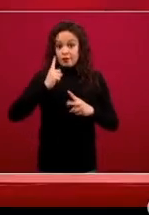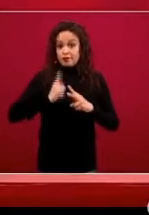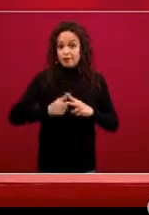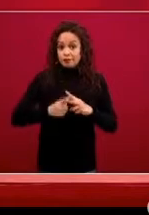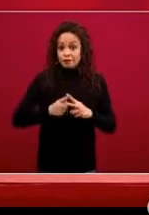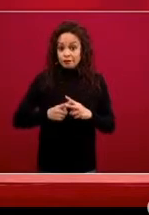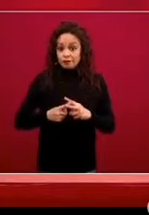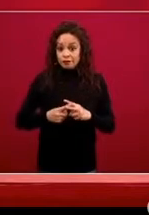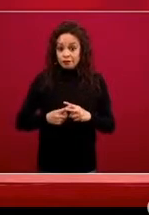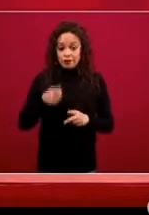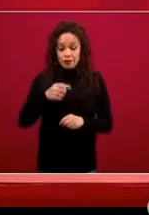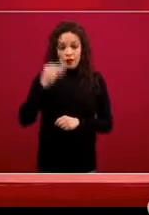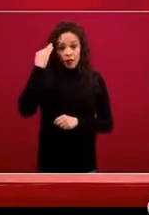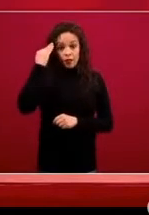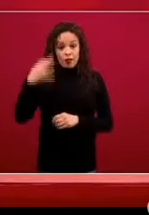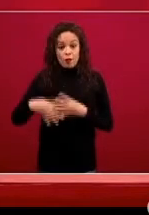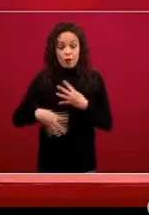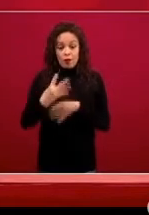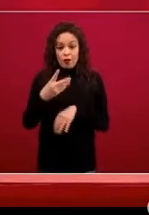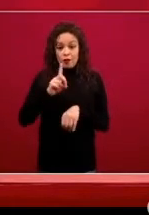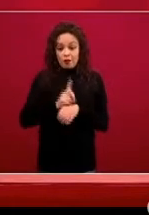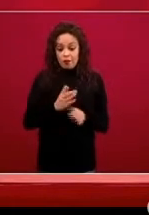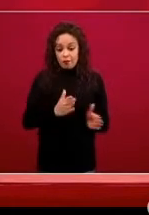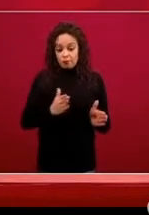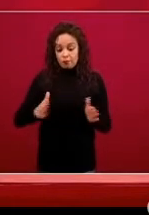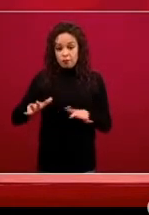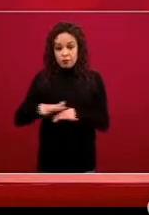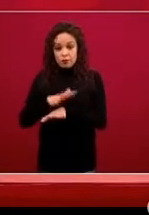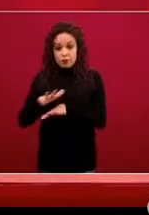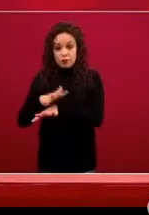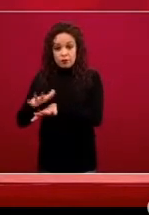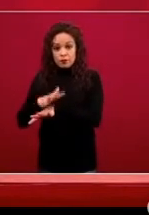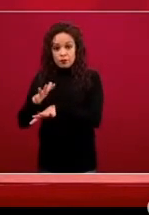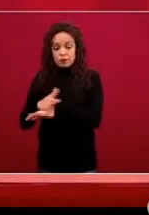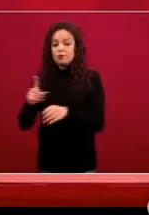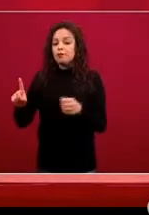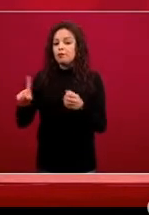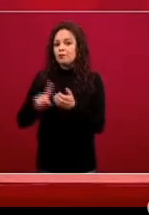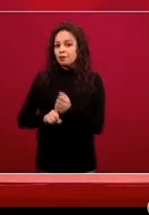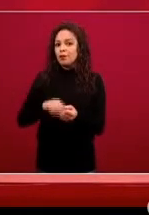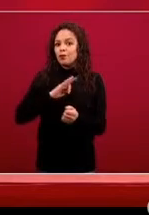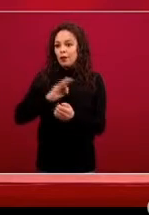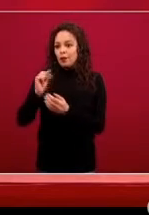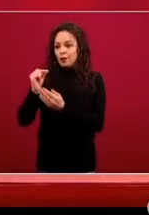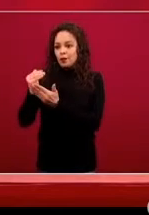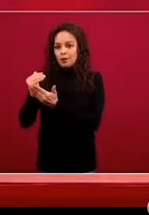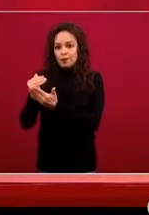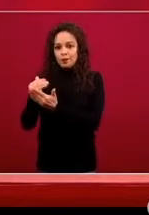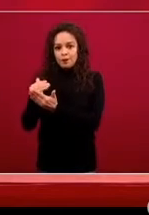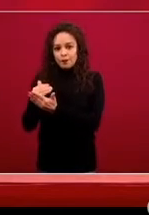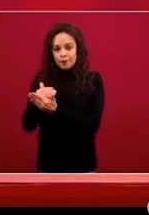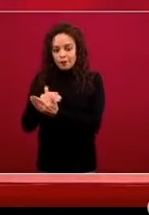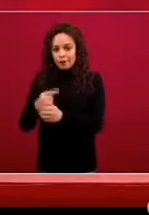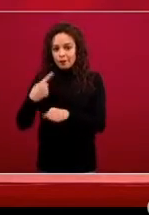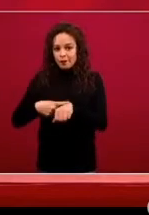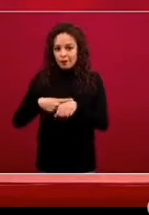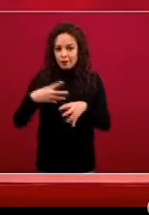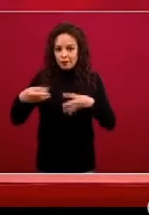this rate can move if as we move forward with this 14-day period that we are taking